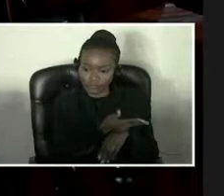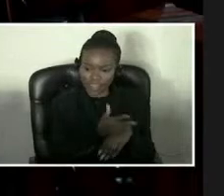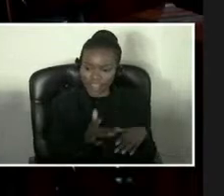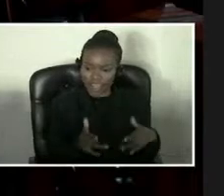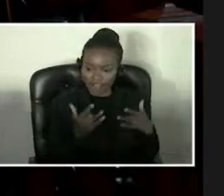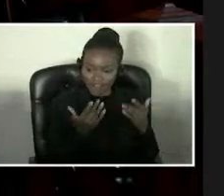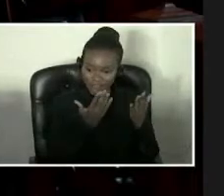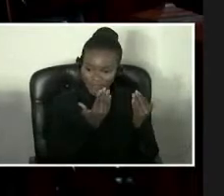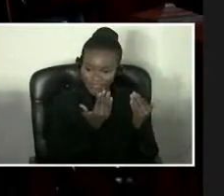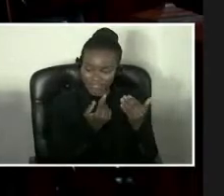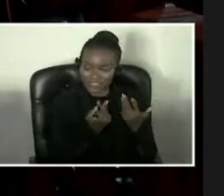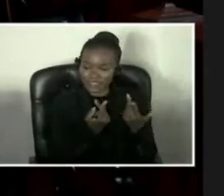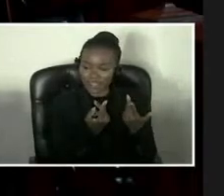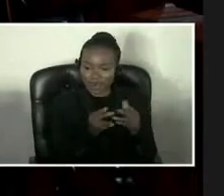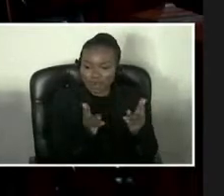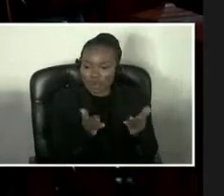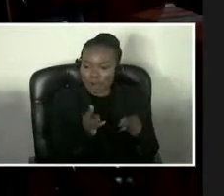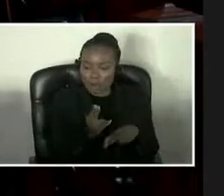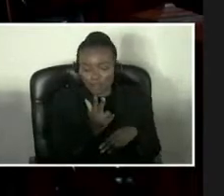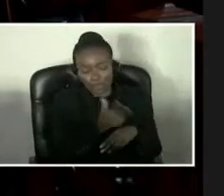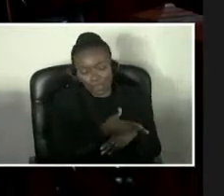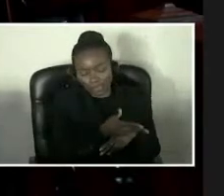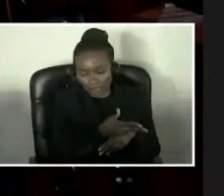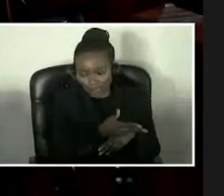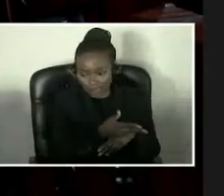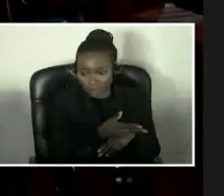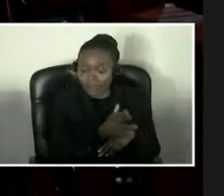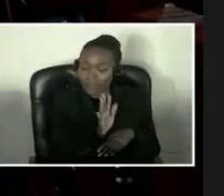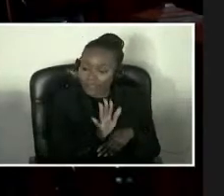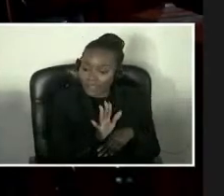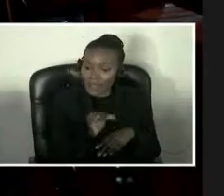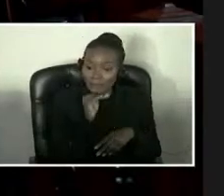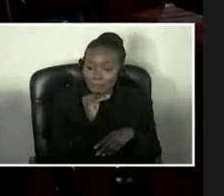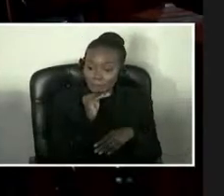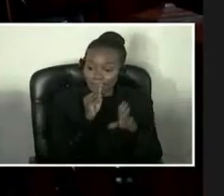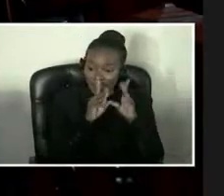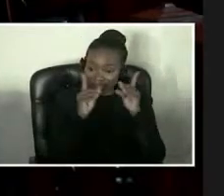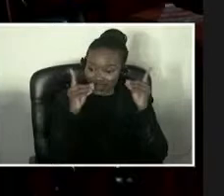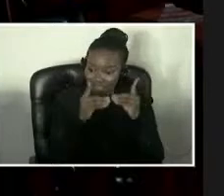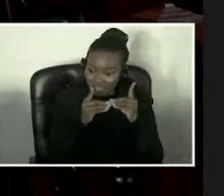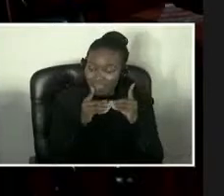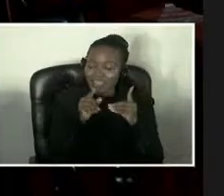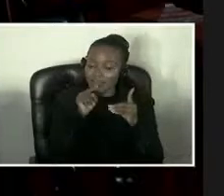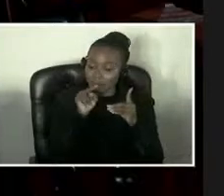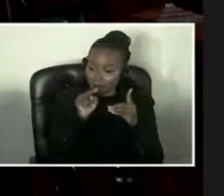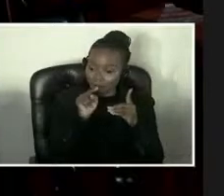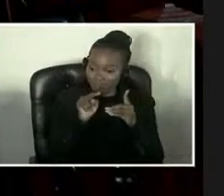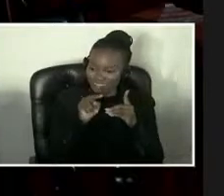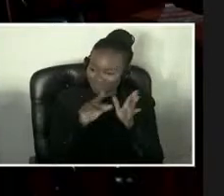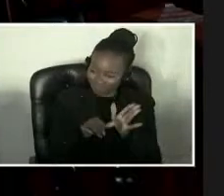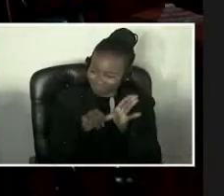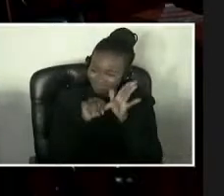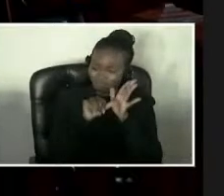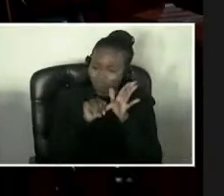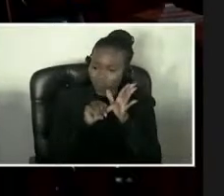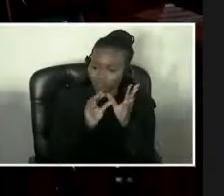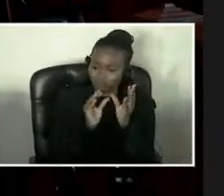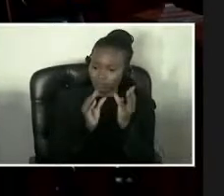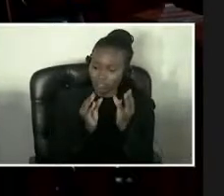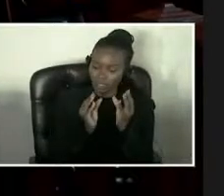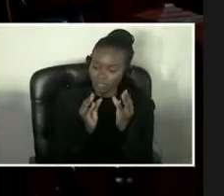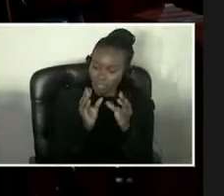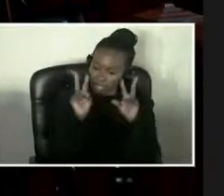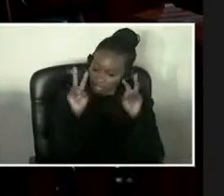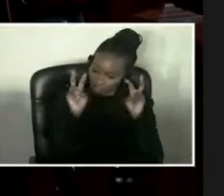expectancy it means that the department of core fundamental matters are being adhered to caesars